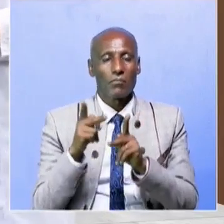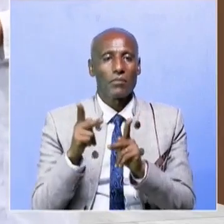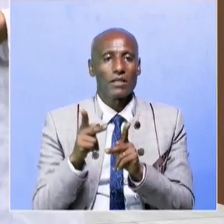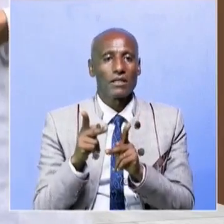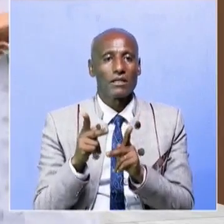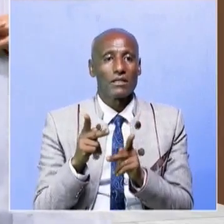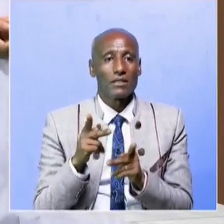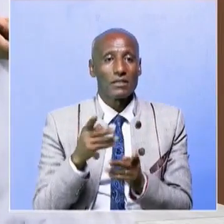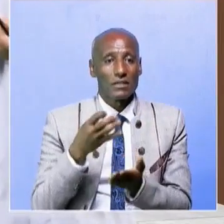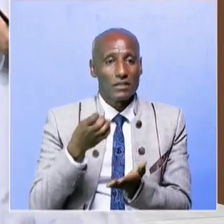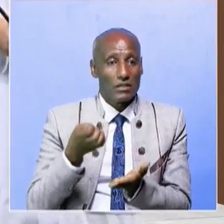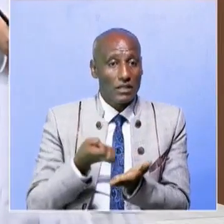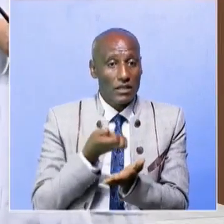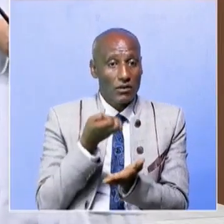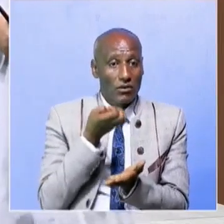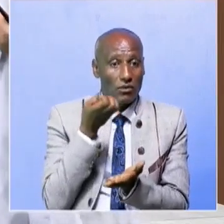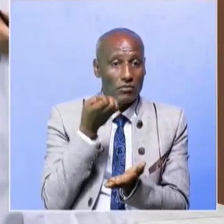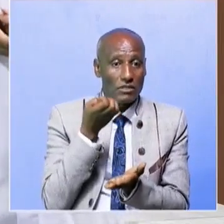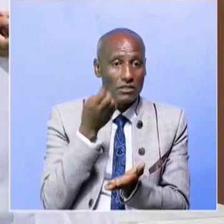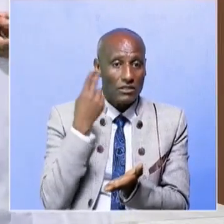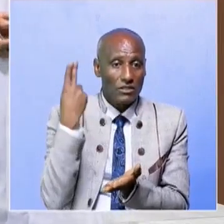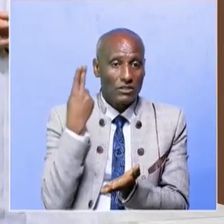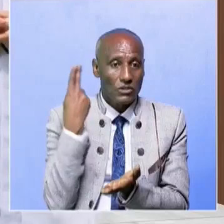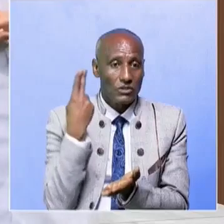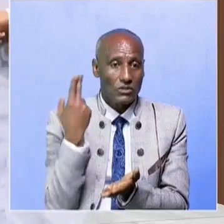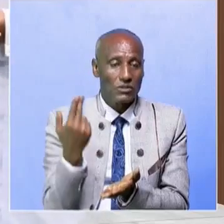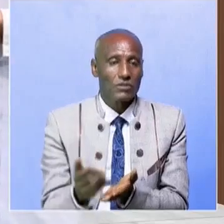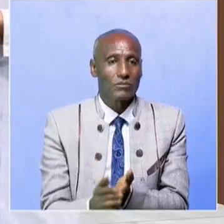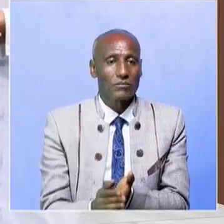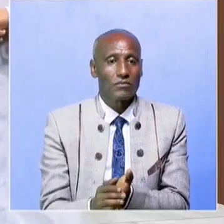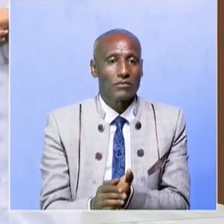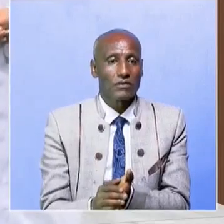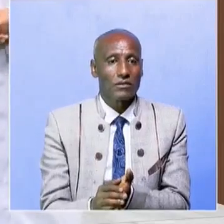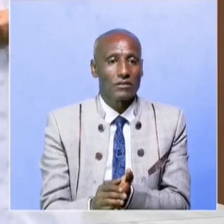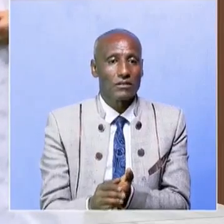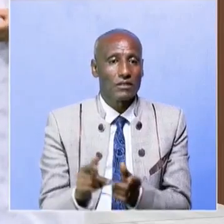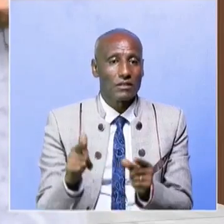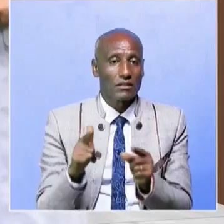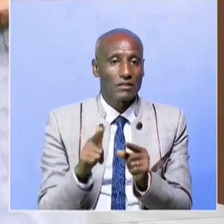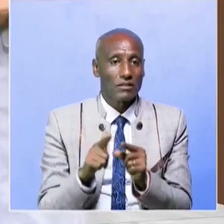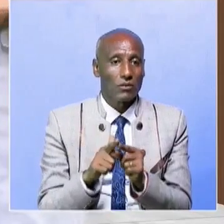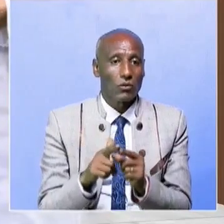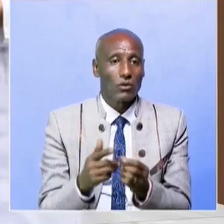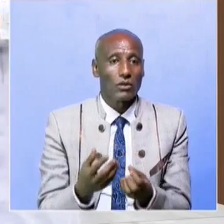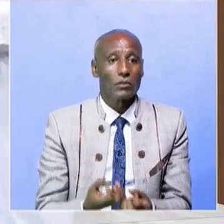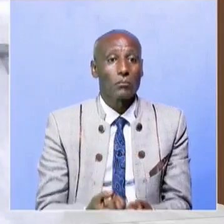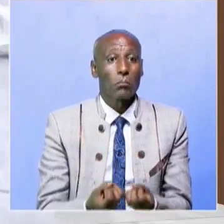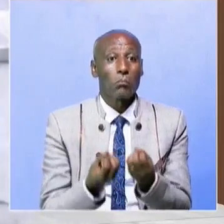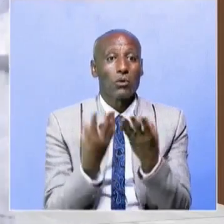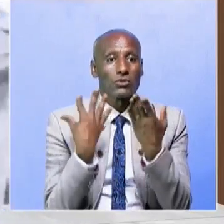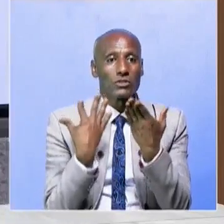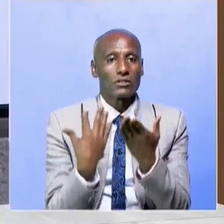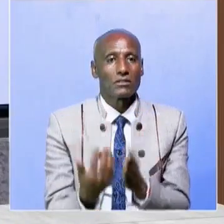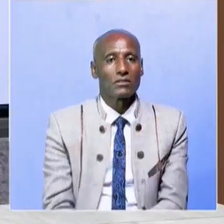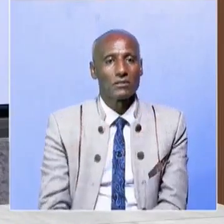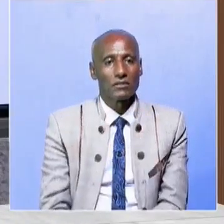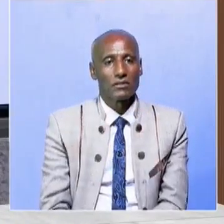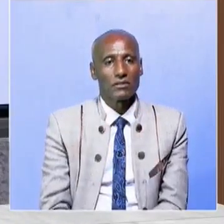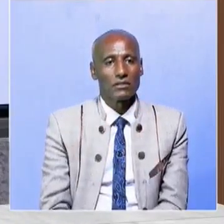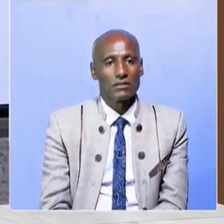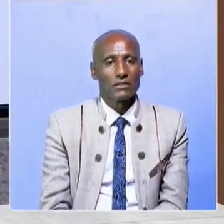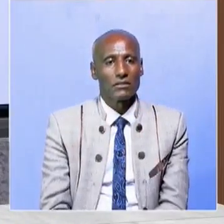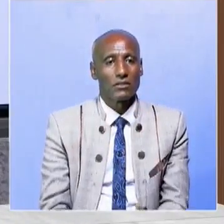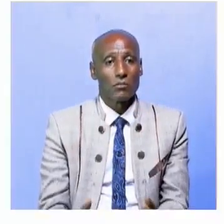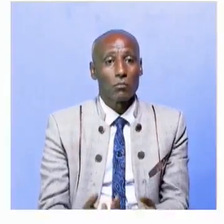the financial world use the word boost, right? So